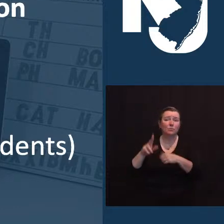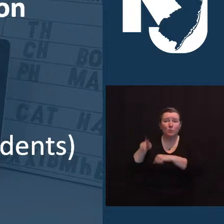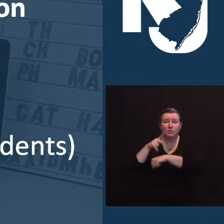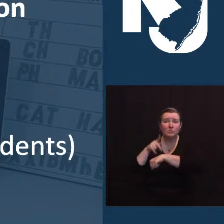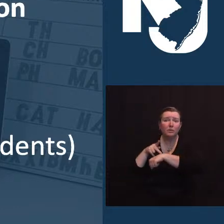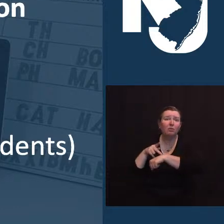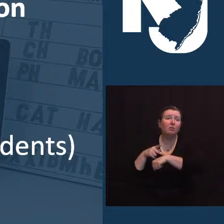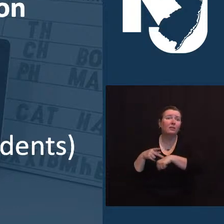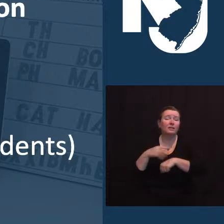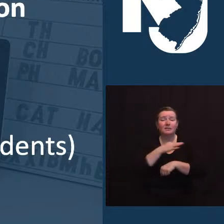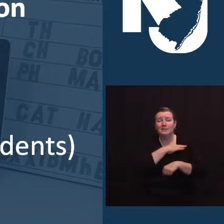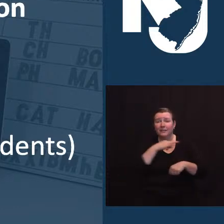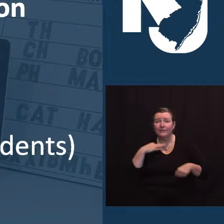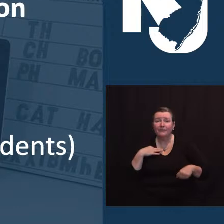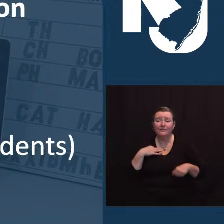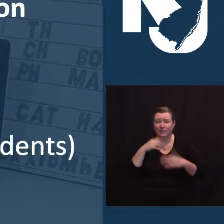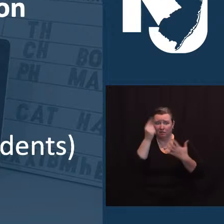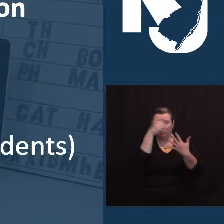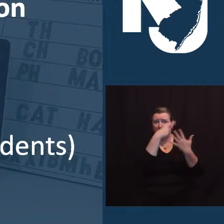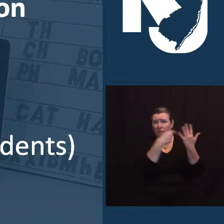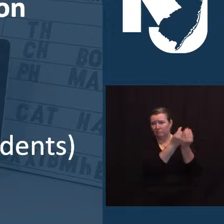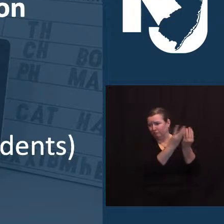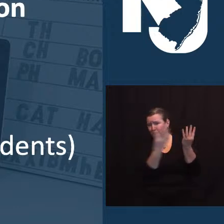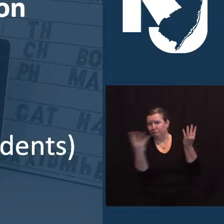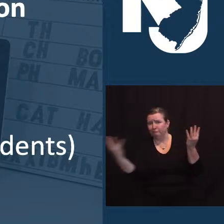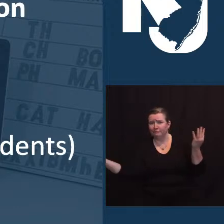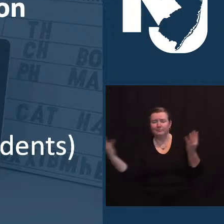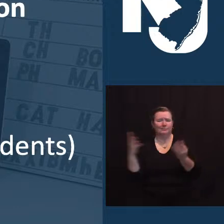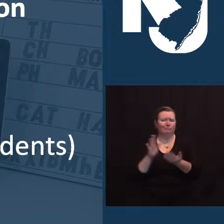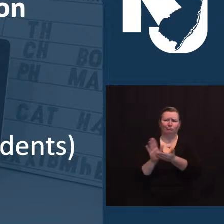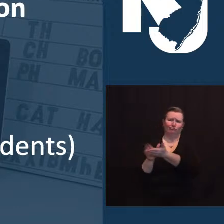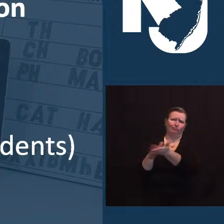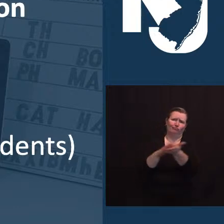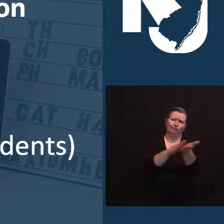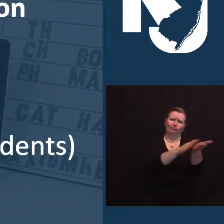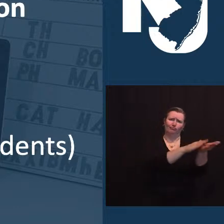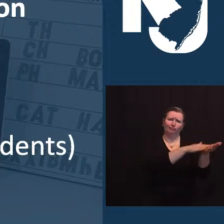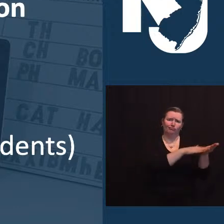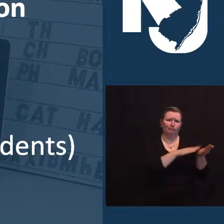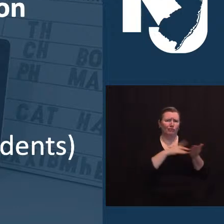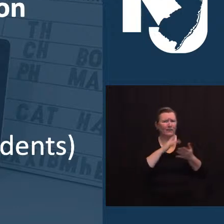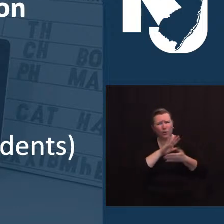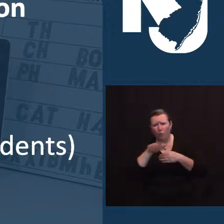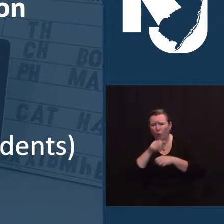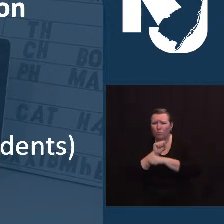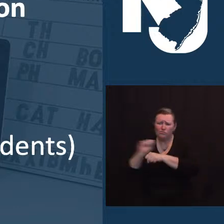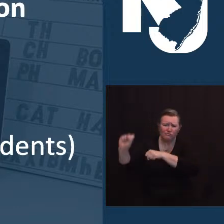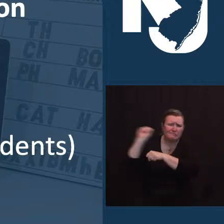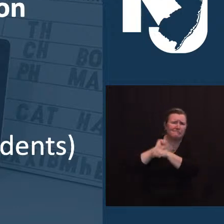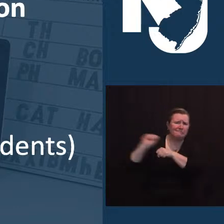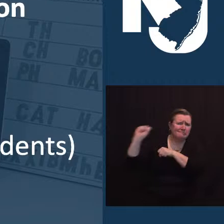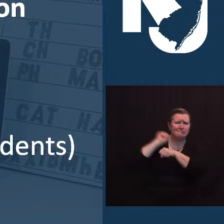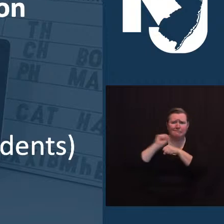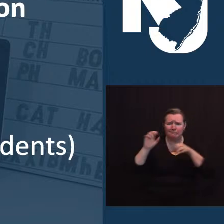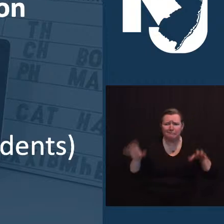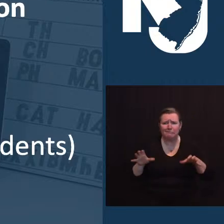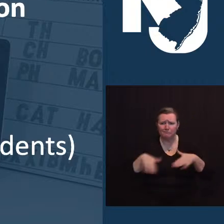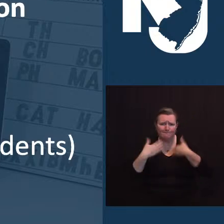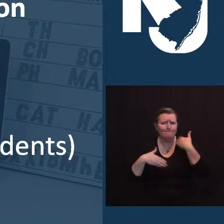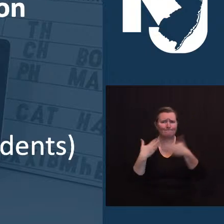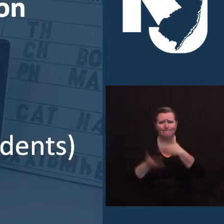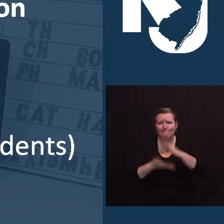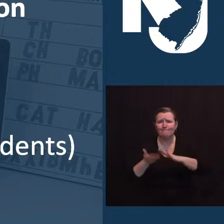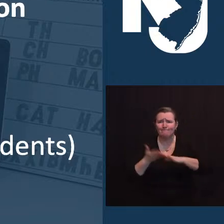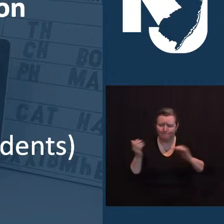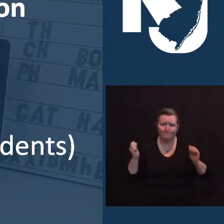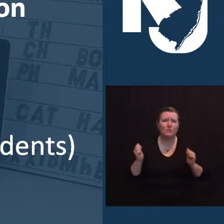staff, other leadership for everything they're doing to try to get to the right place. I regularly make it my business